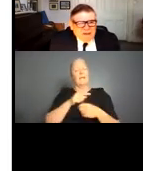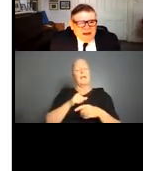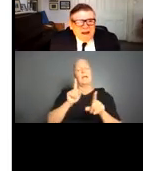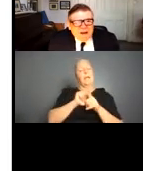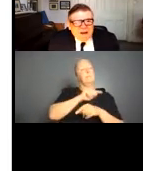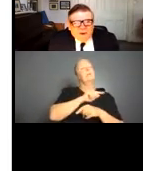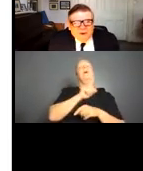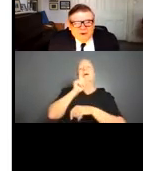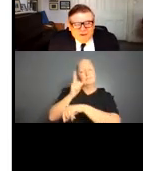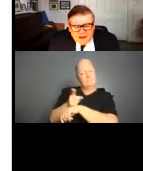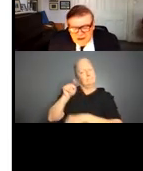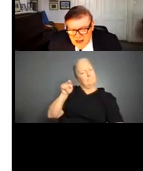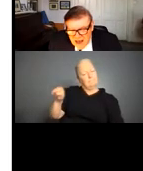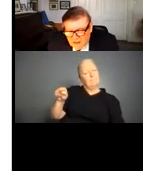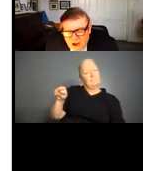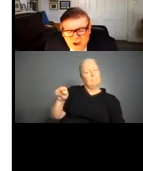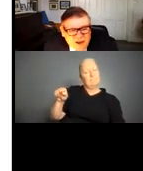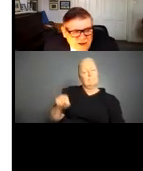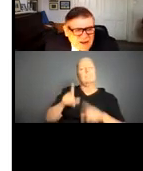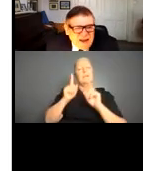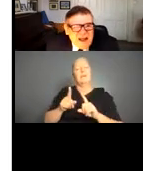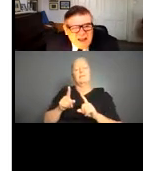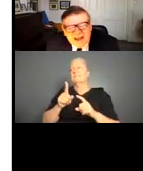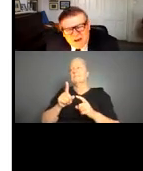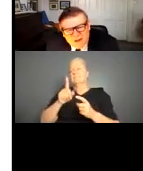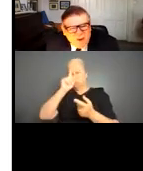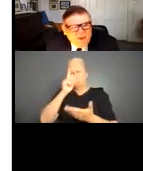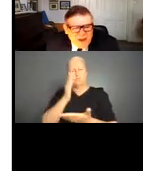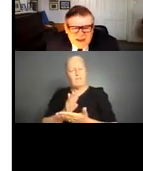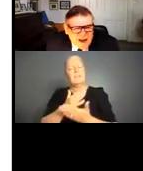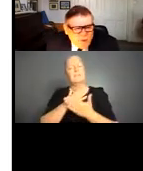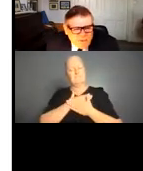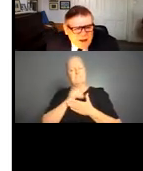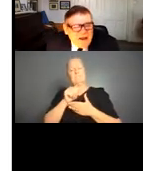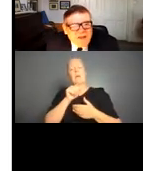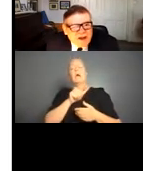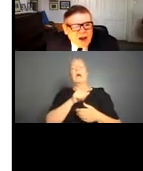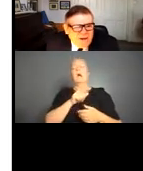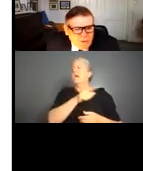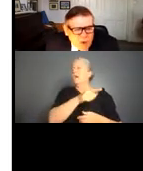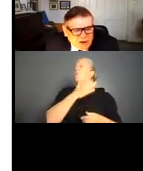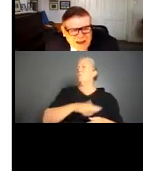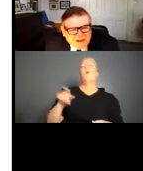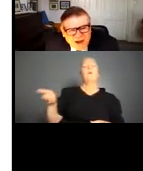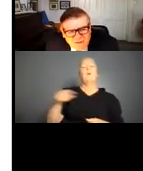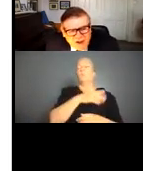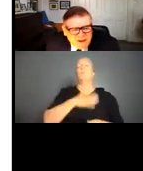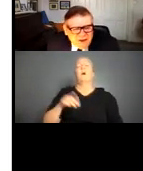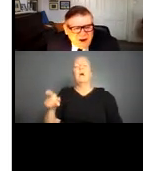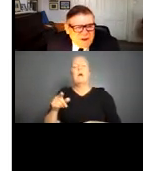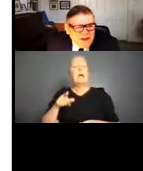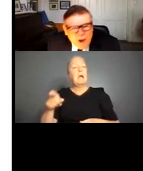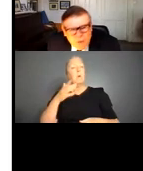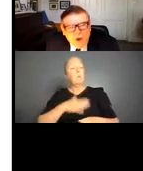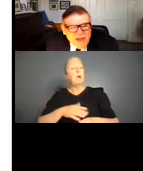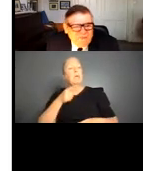comes in. People who trust and the person trusts. They say, no, they want this. They don't want to be, they don't want electric convulsive